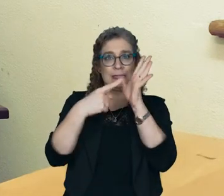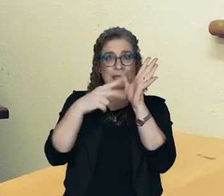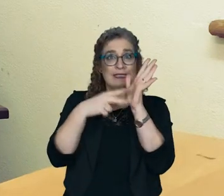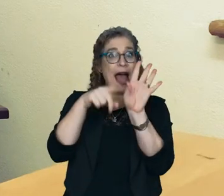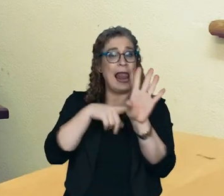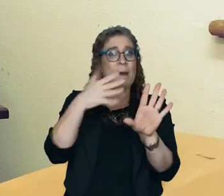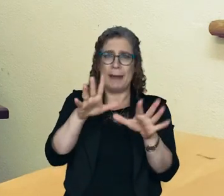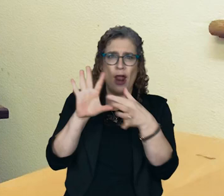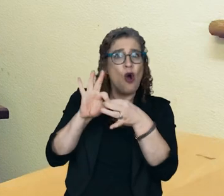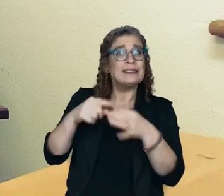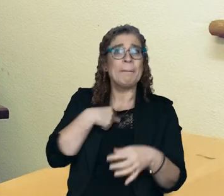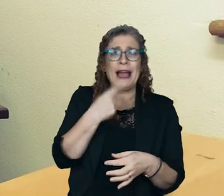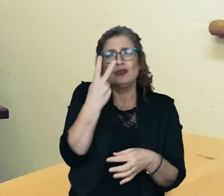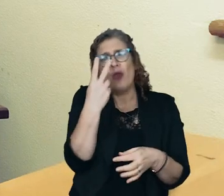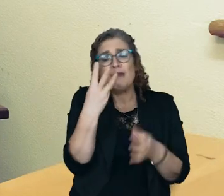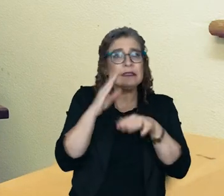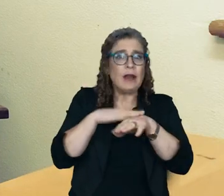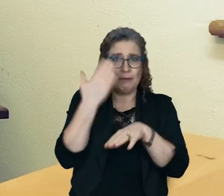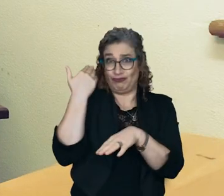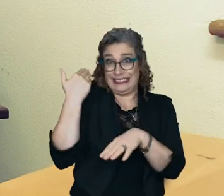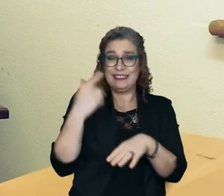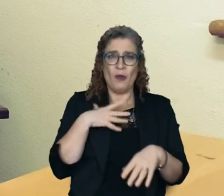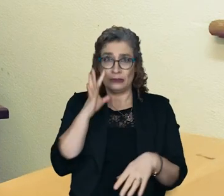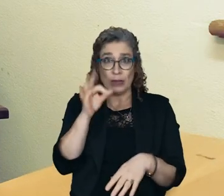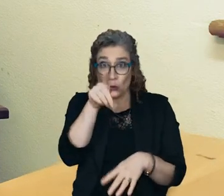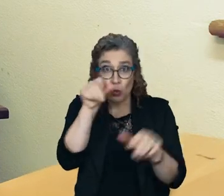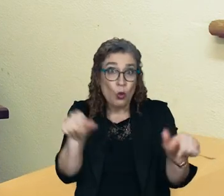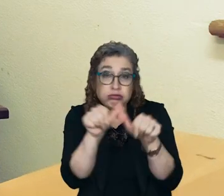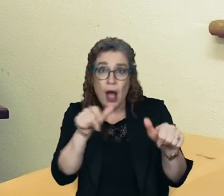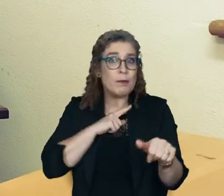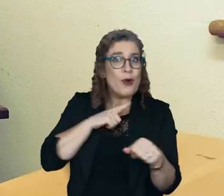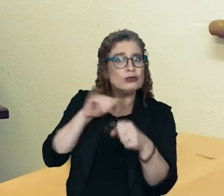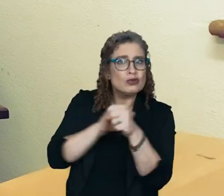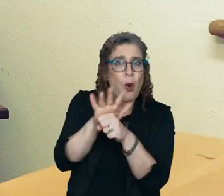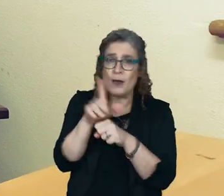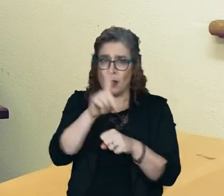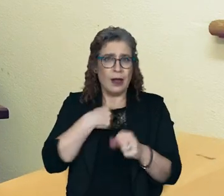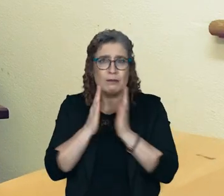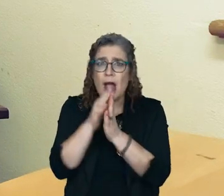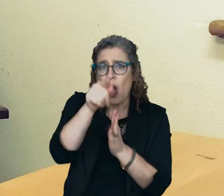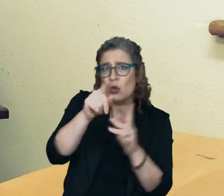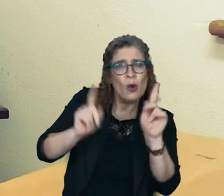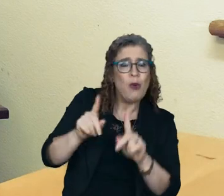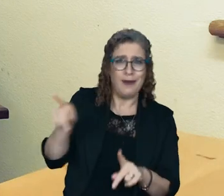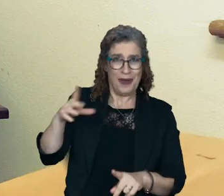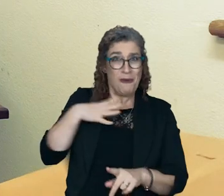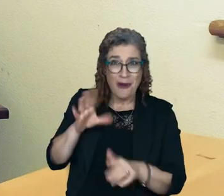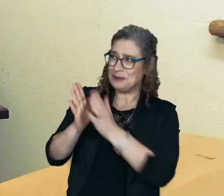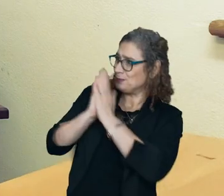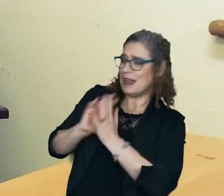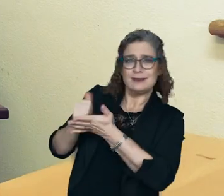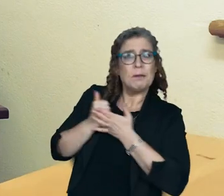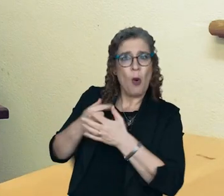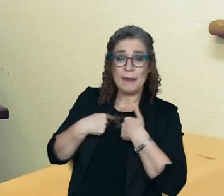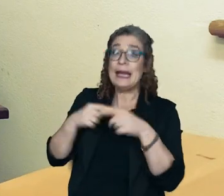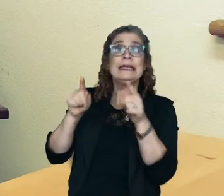two or three times just to check out to see how I am and wants to pray for me and support me, as well as the other